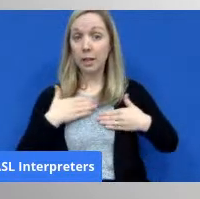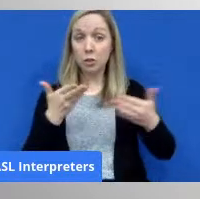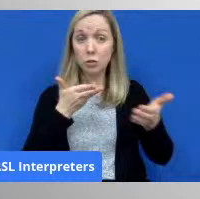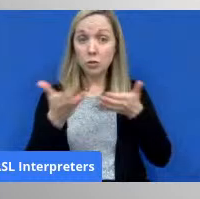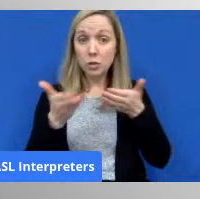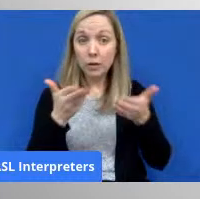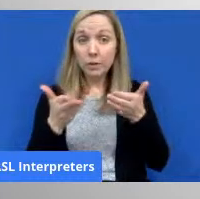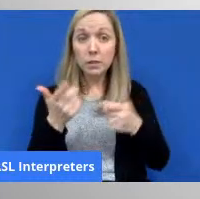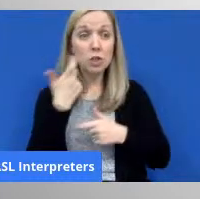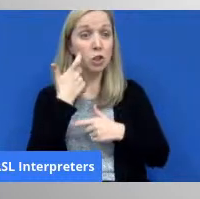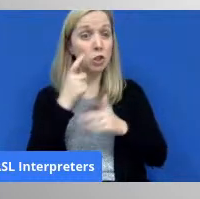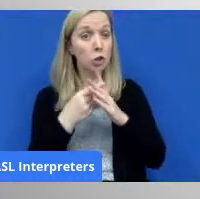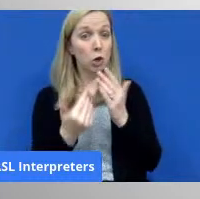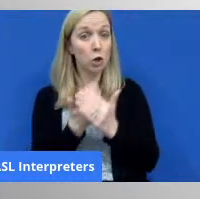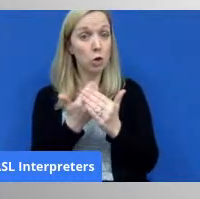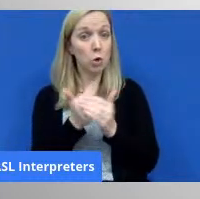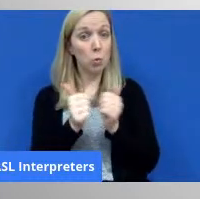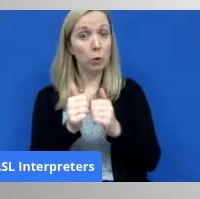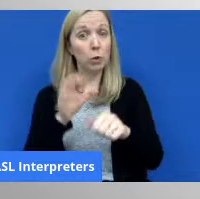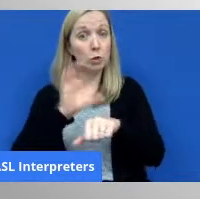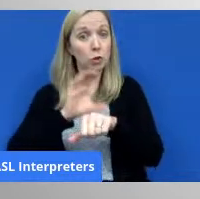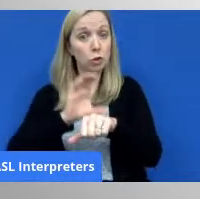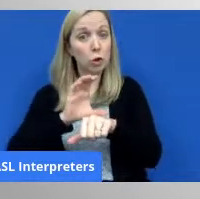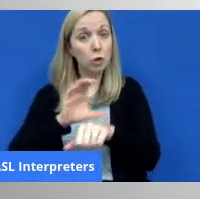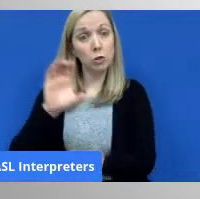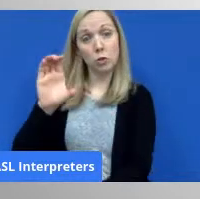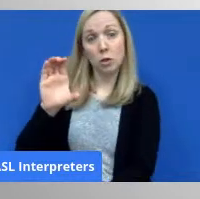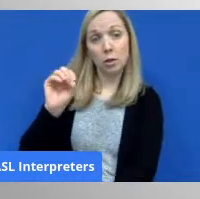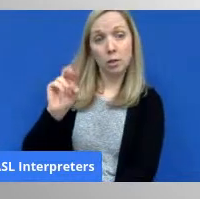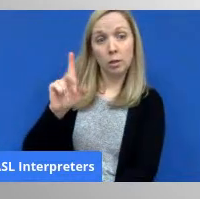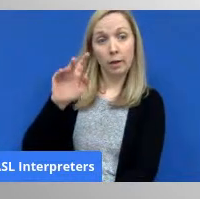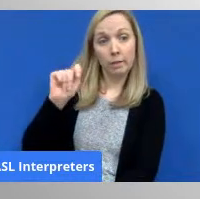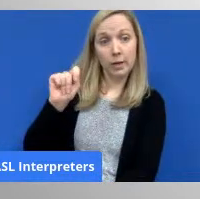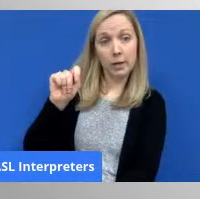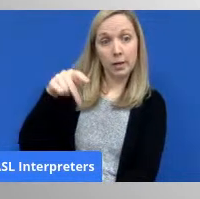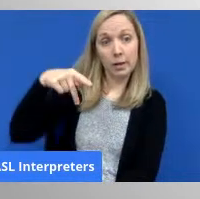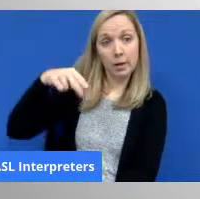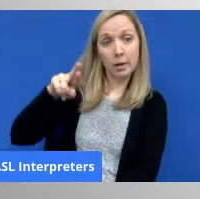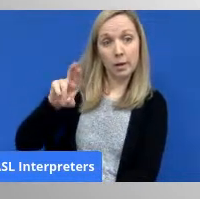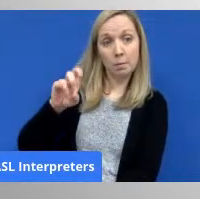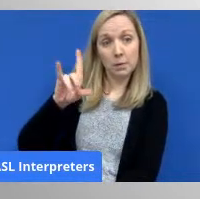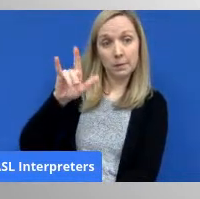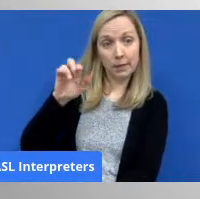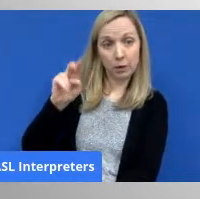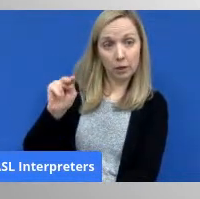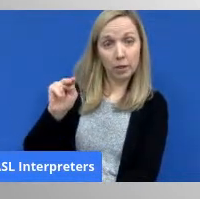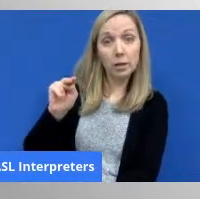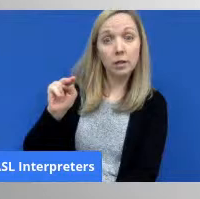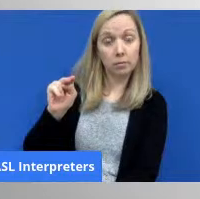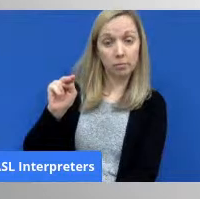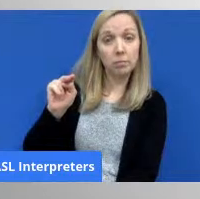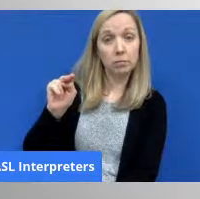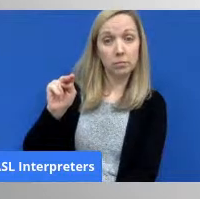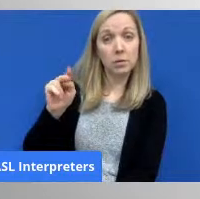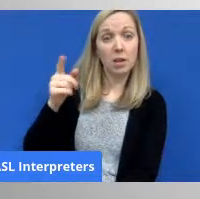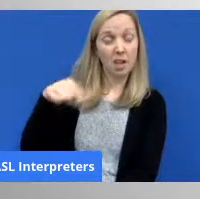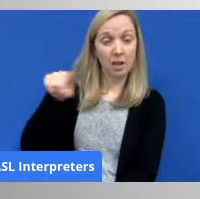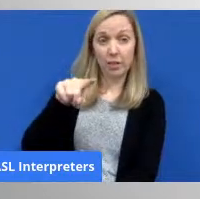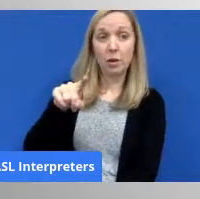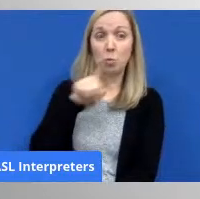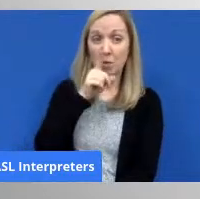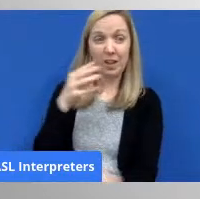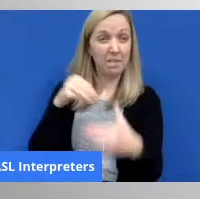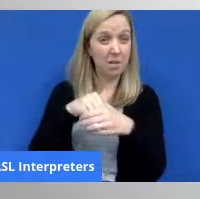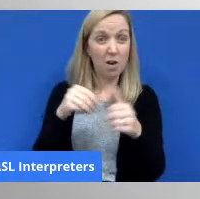with Covenant Presbyterian. Many of you know they have some very active food distribution and food justice initiatives.